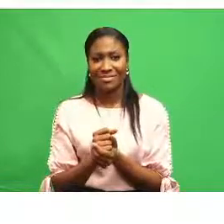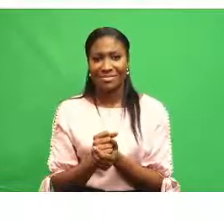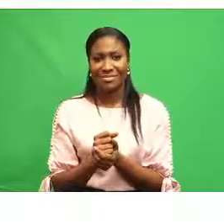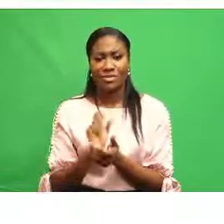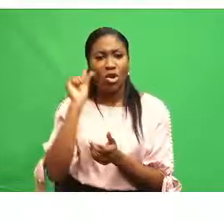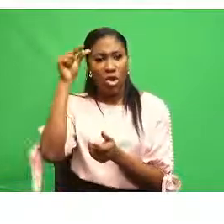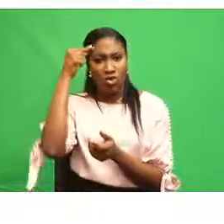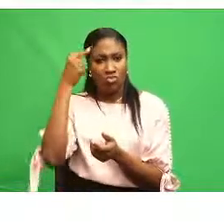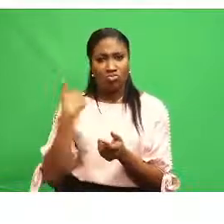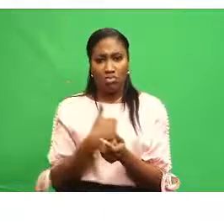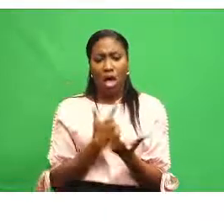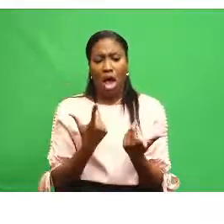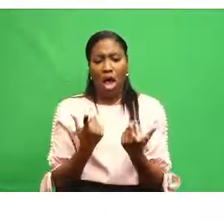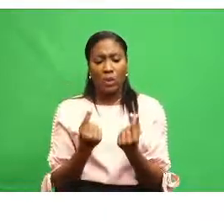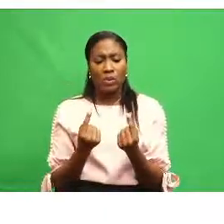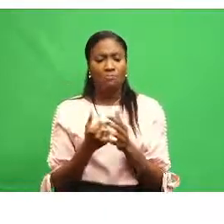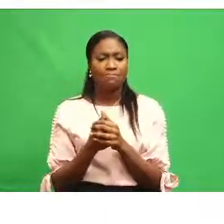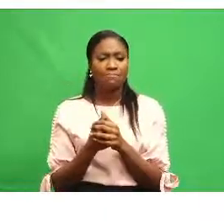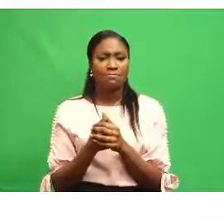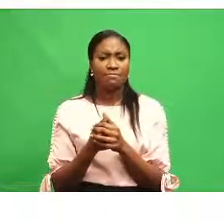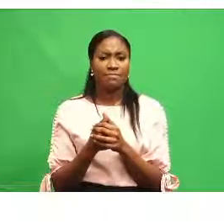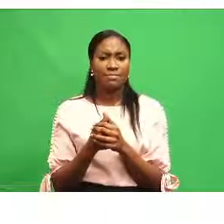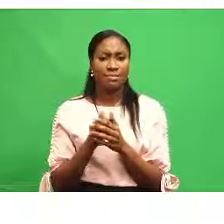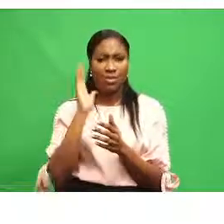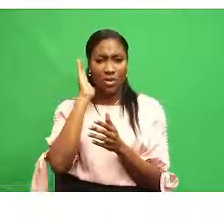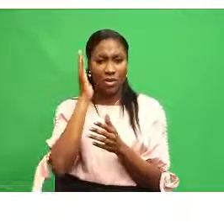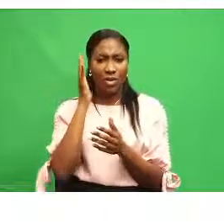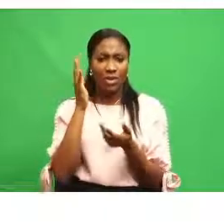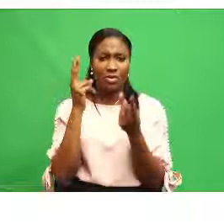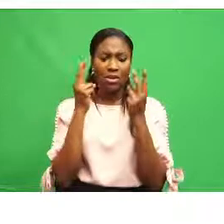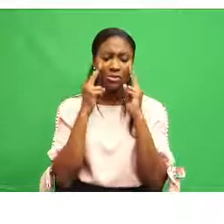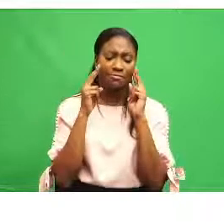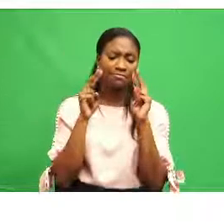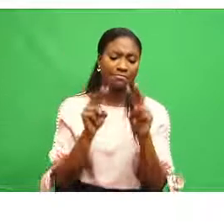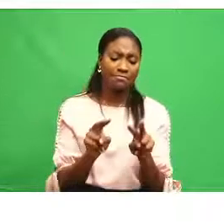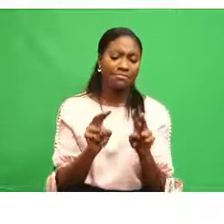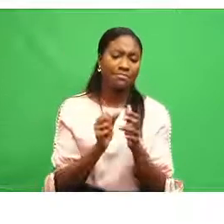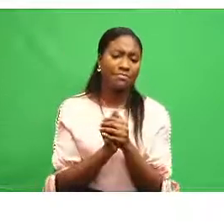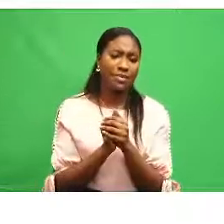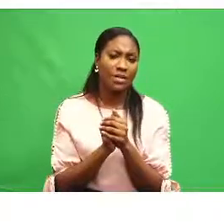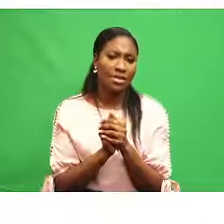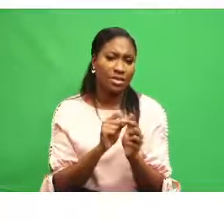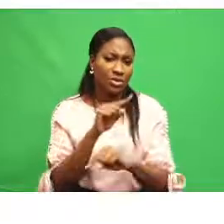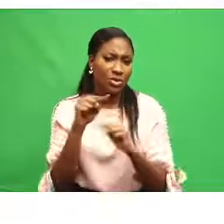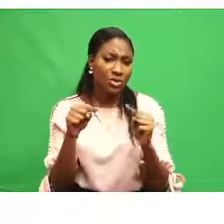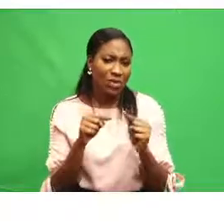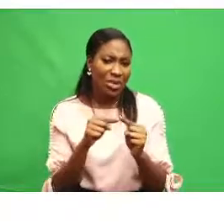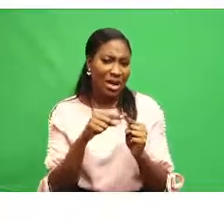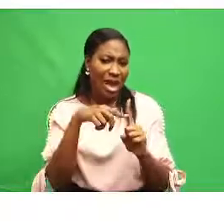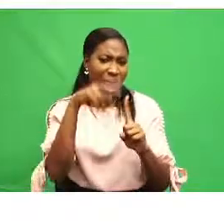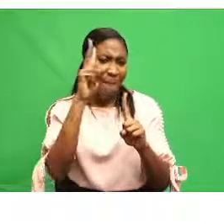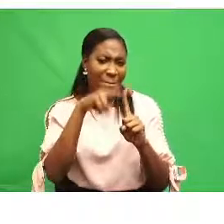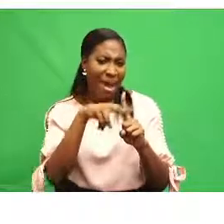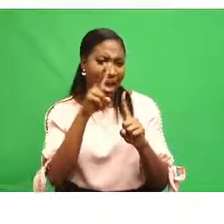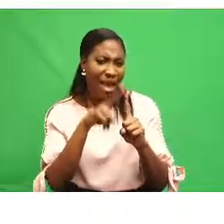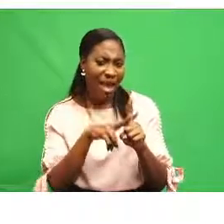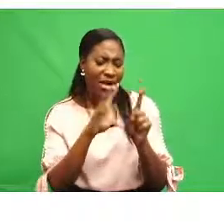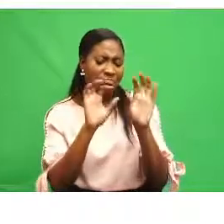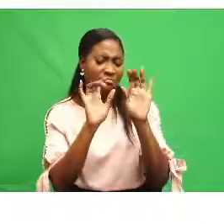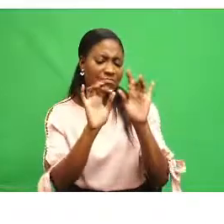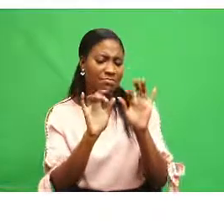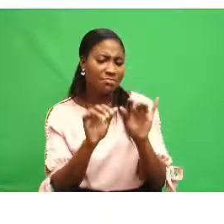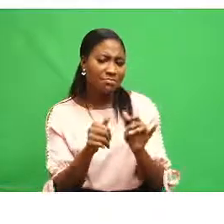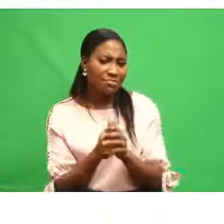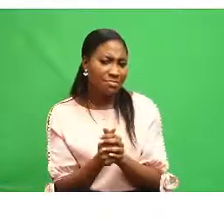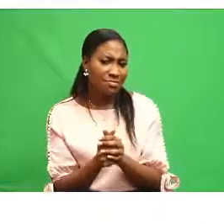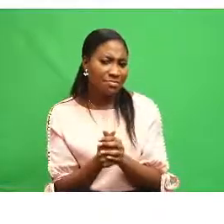processes, will look at when you're doing that application. You may look for signs in terms of